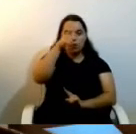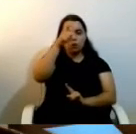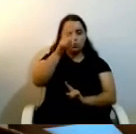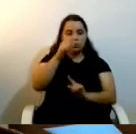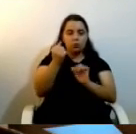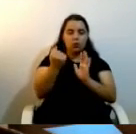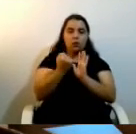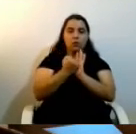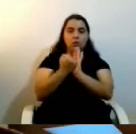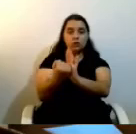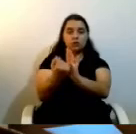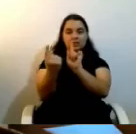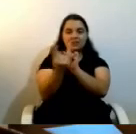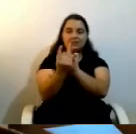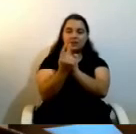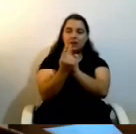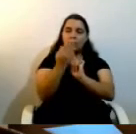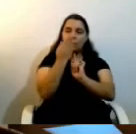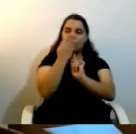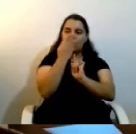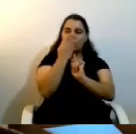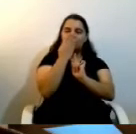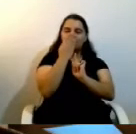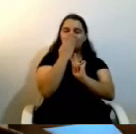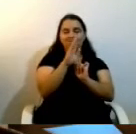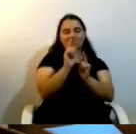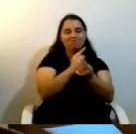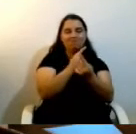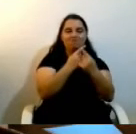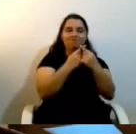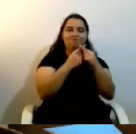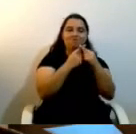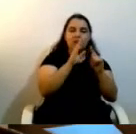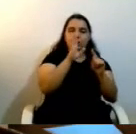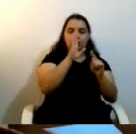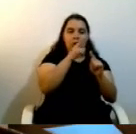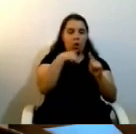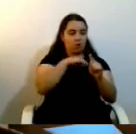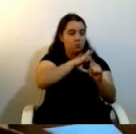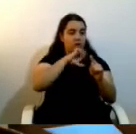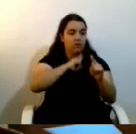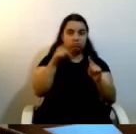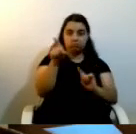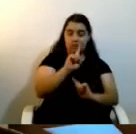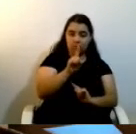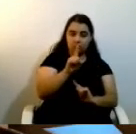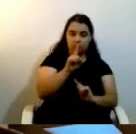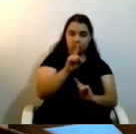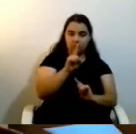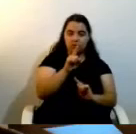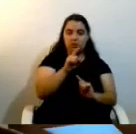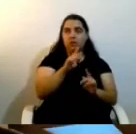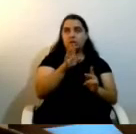towards us. If you are not the boss, if you cannot switch service